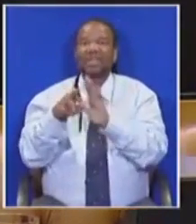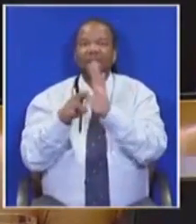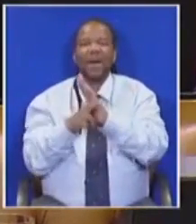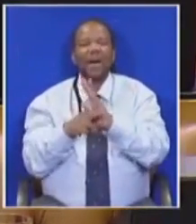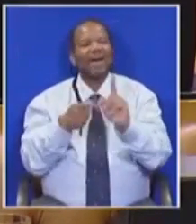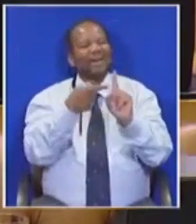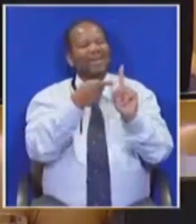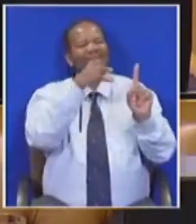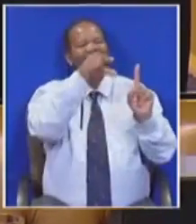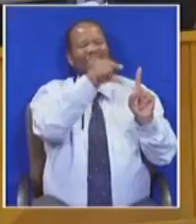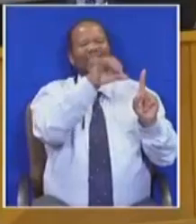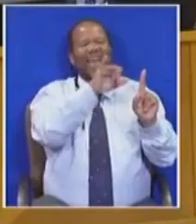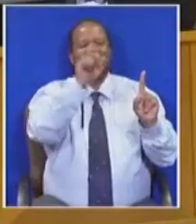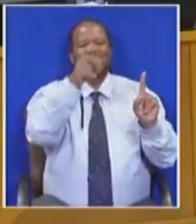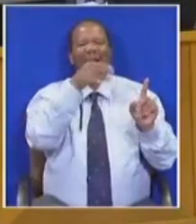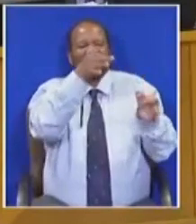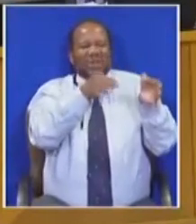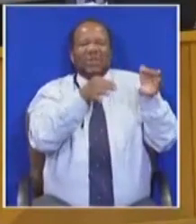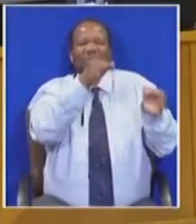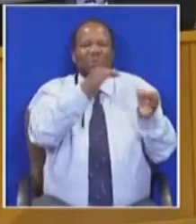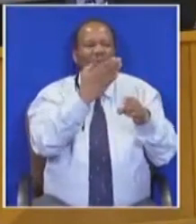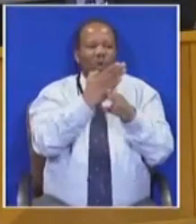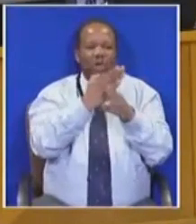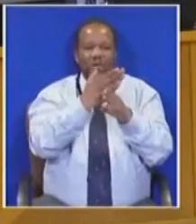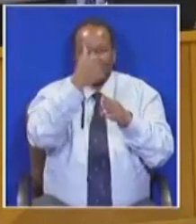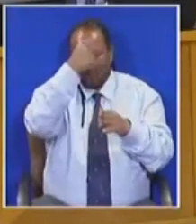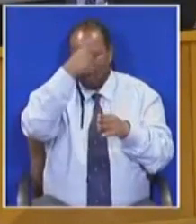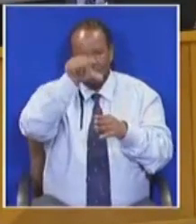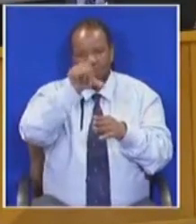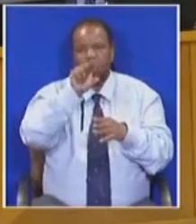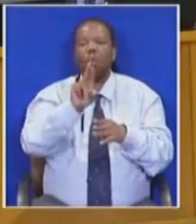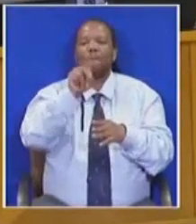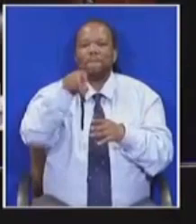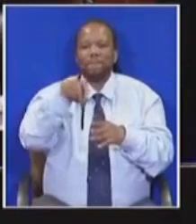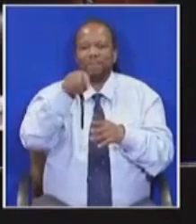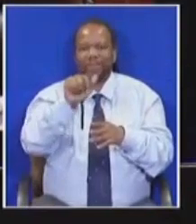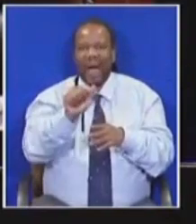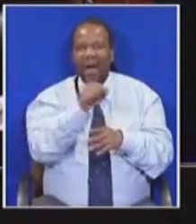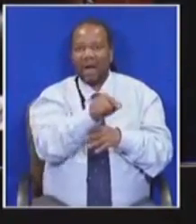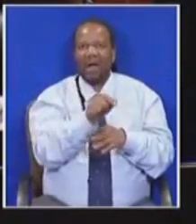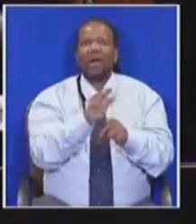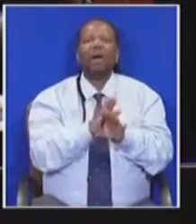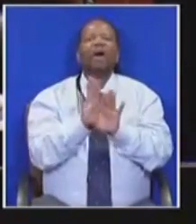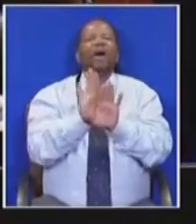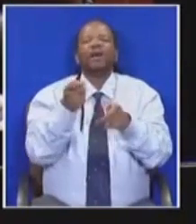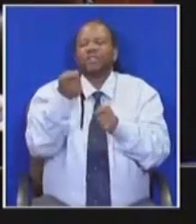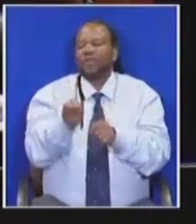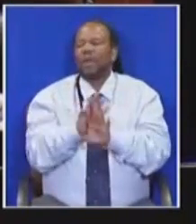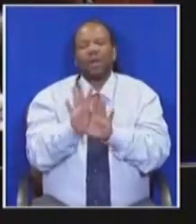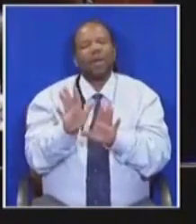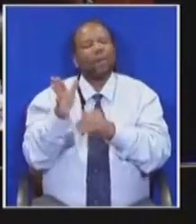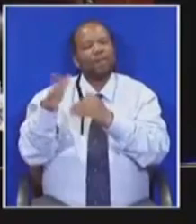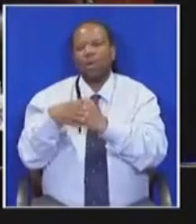a Gupta stooge. He's there to Honorable steal the Ndlozi. people's resources. That is what I he have is. given you a further